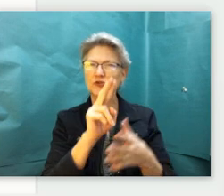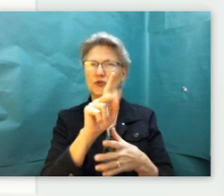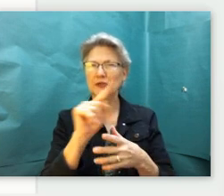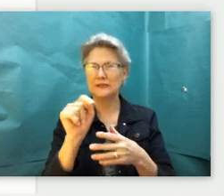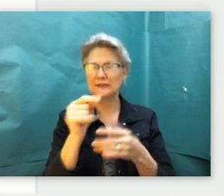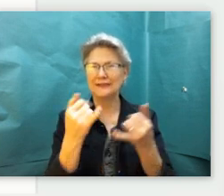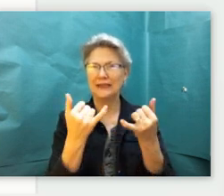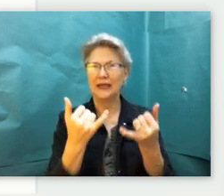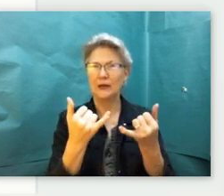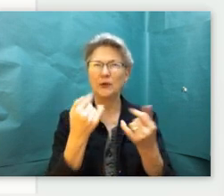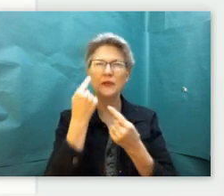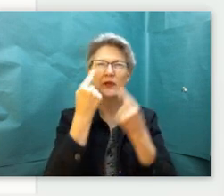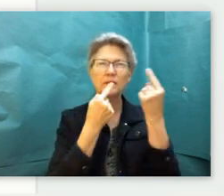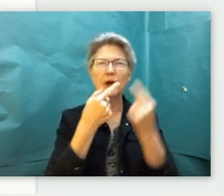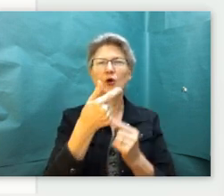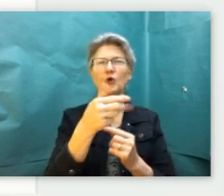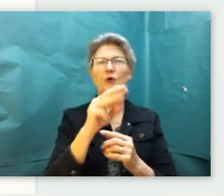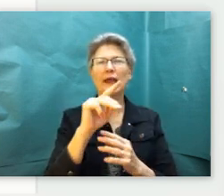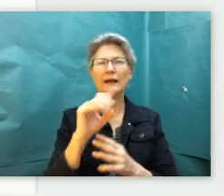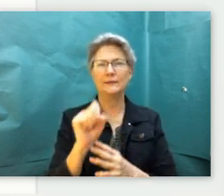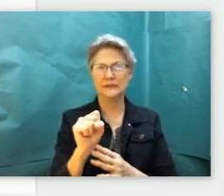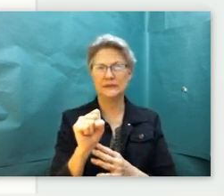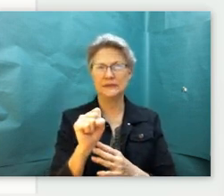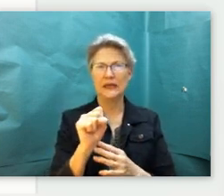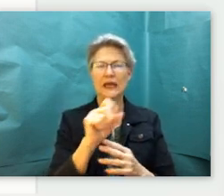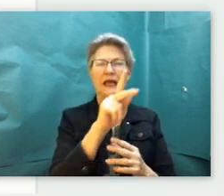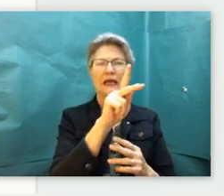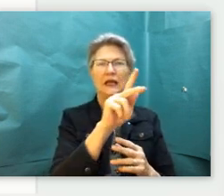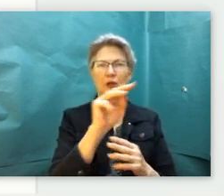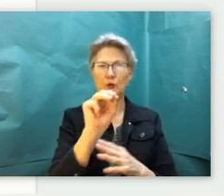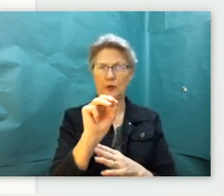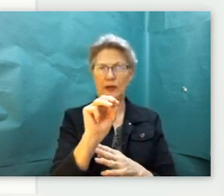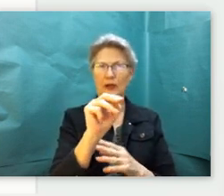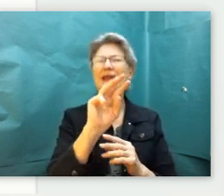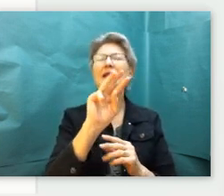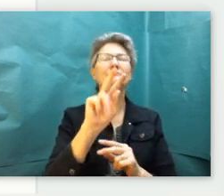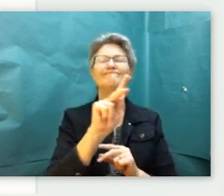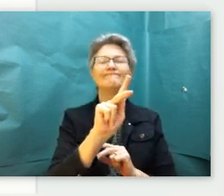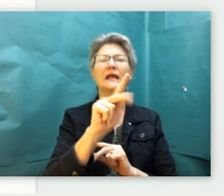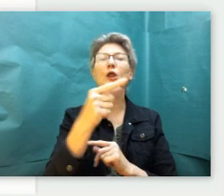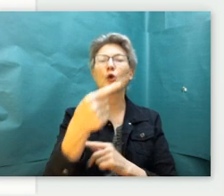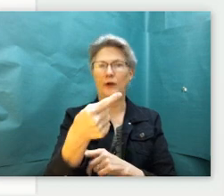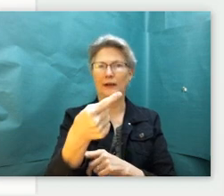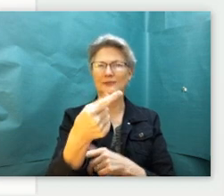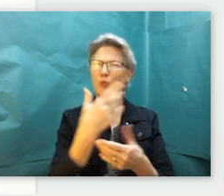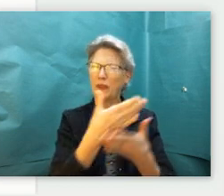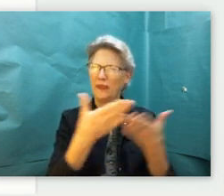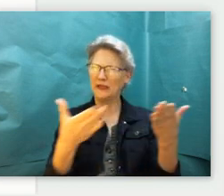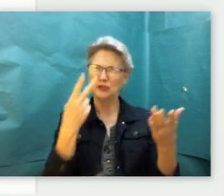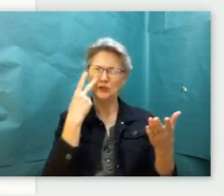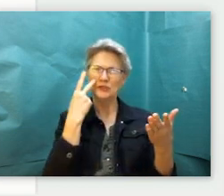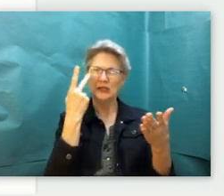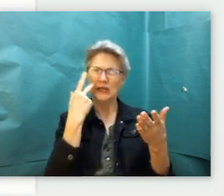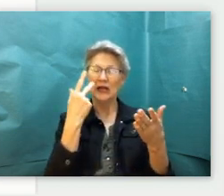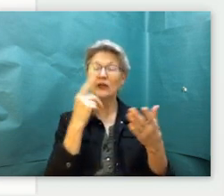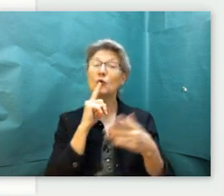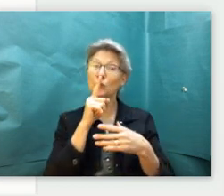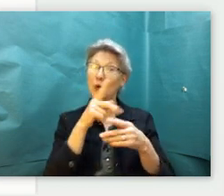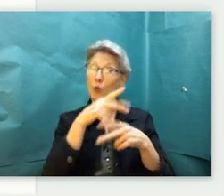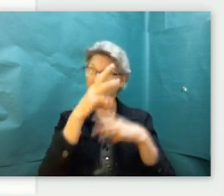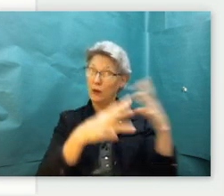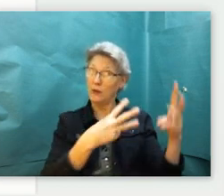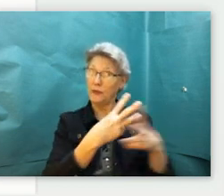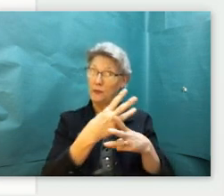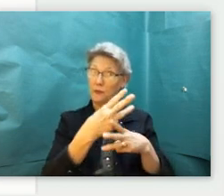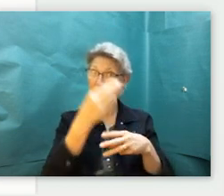when you think about grams and kilograms, what are some objects that you see in the real world that remind you